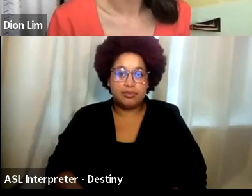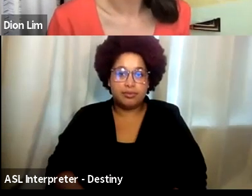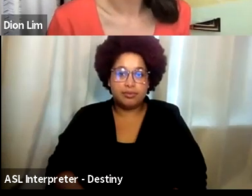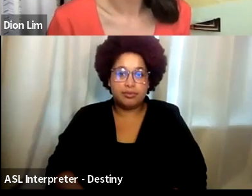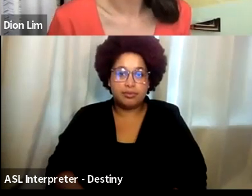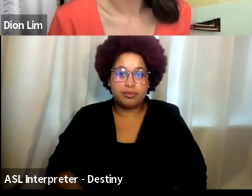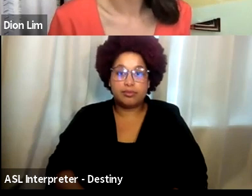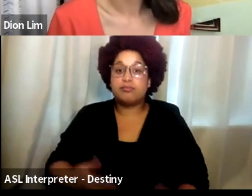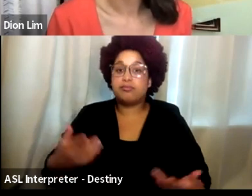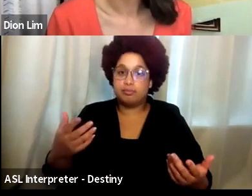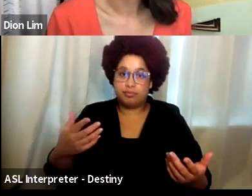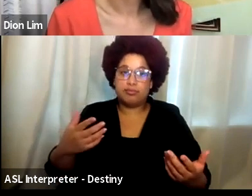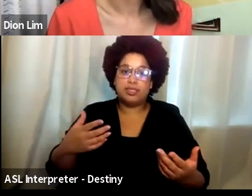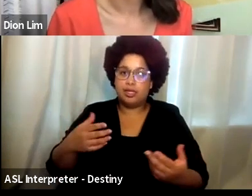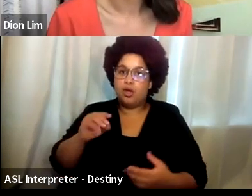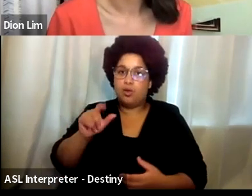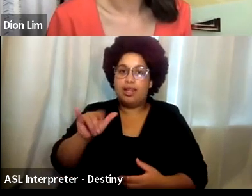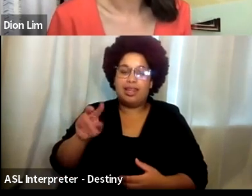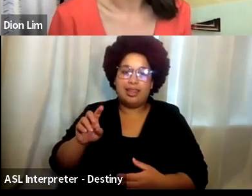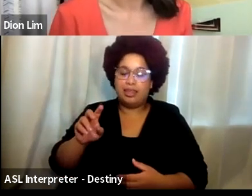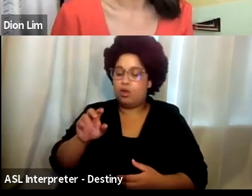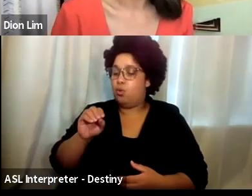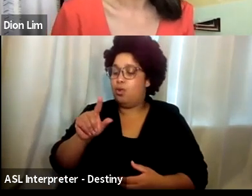I would absolutely echo what Olivia is saying. I think